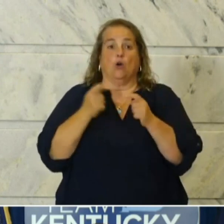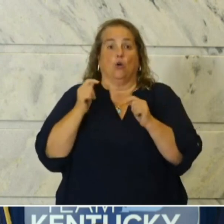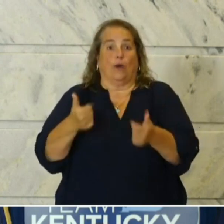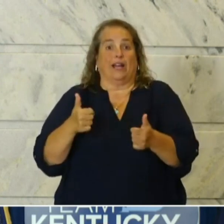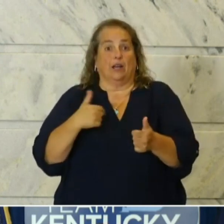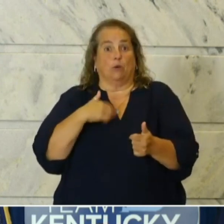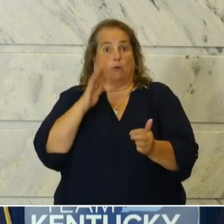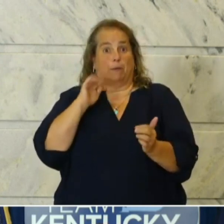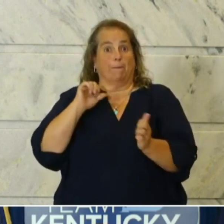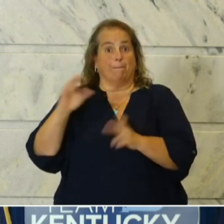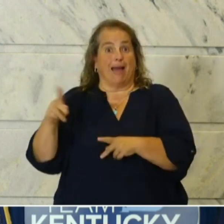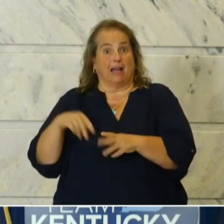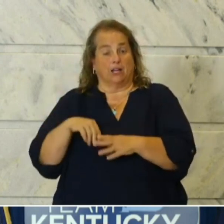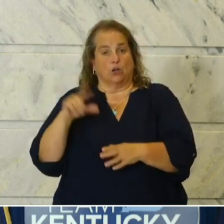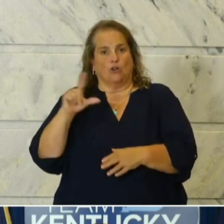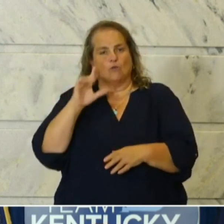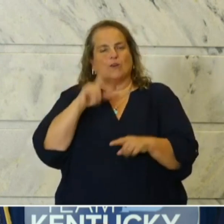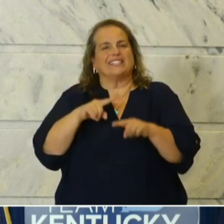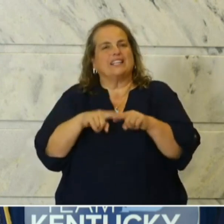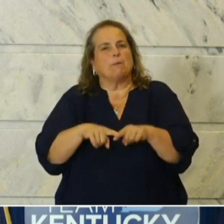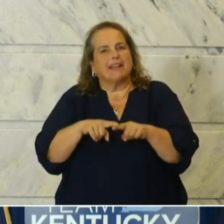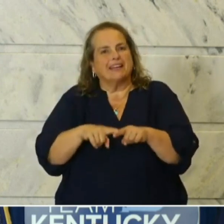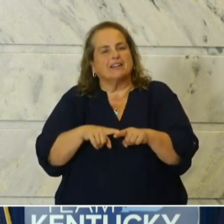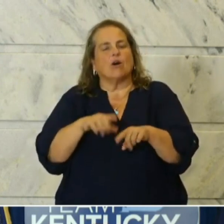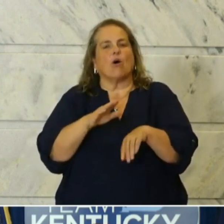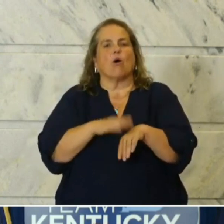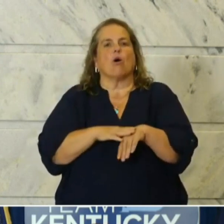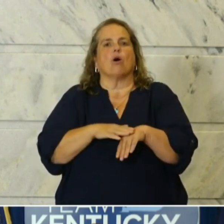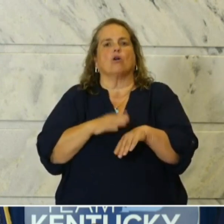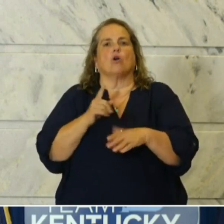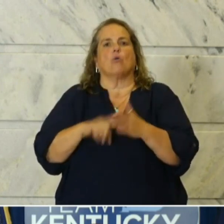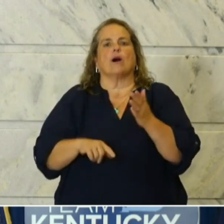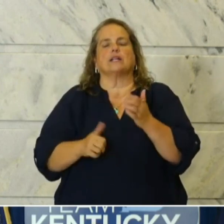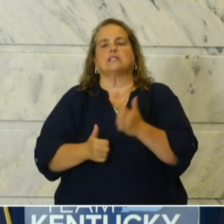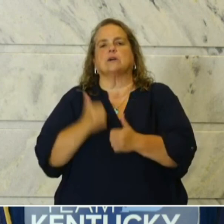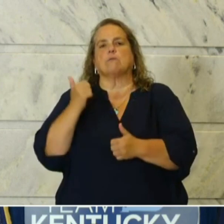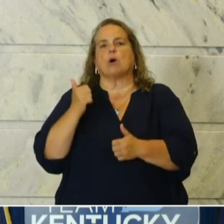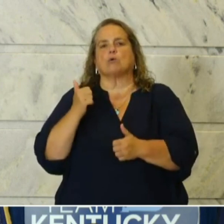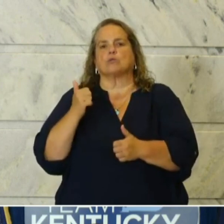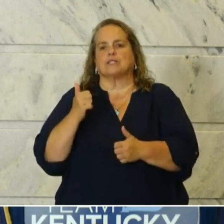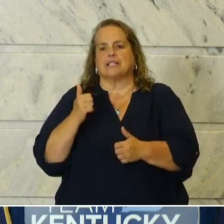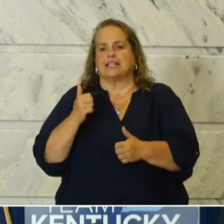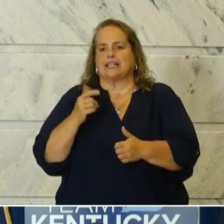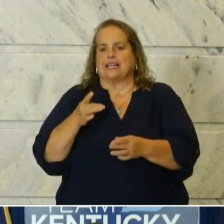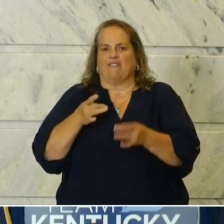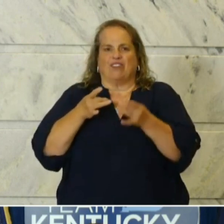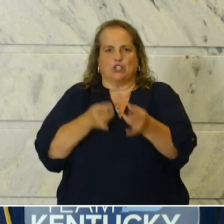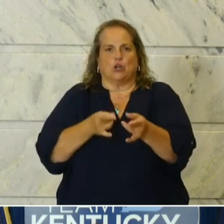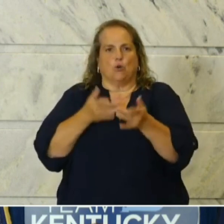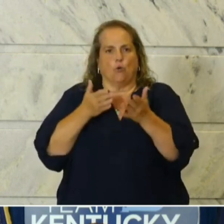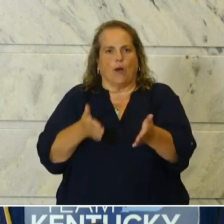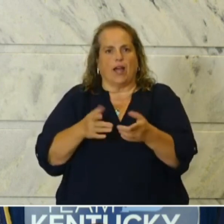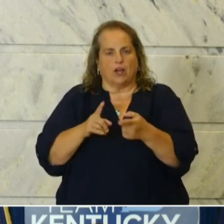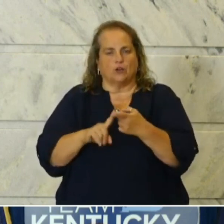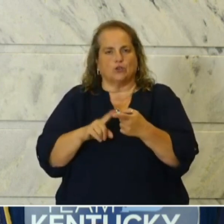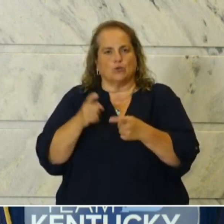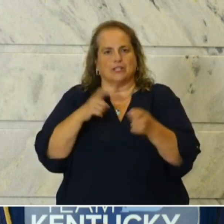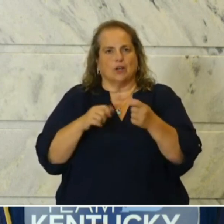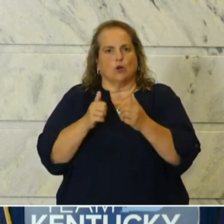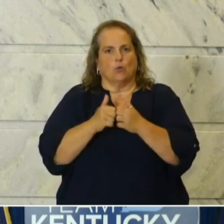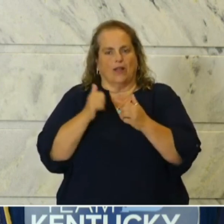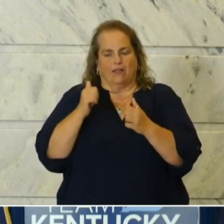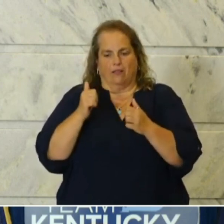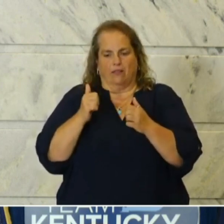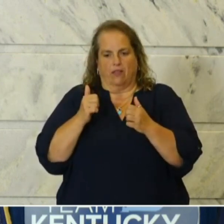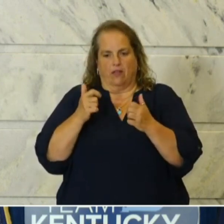be back in Louisville will depend on what is the most efficient way to deal with the vast majority of